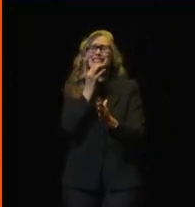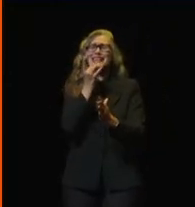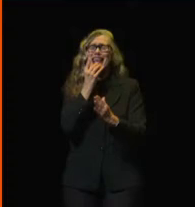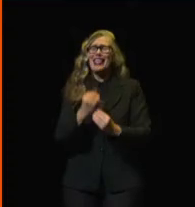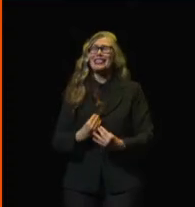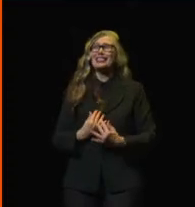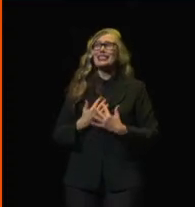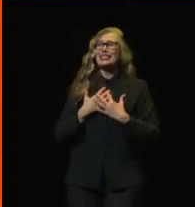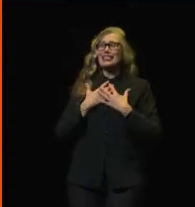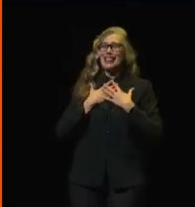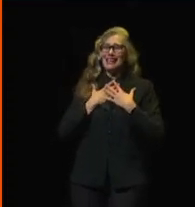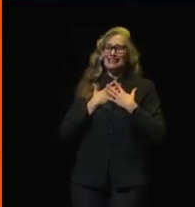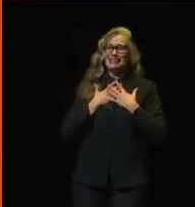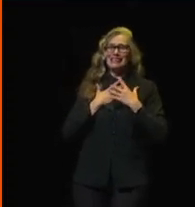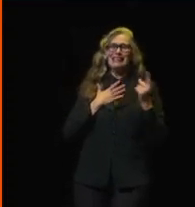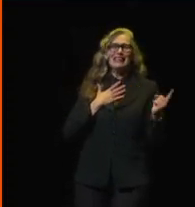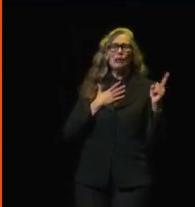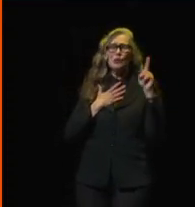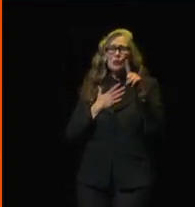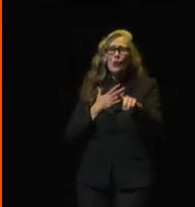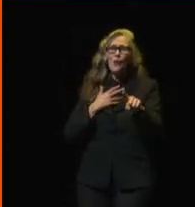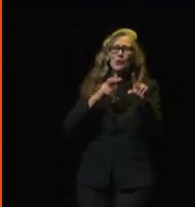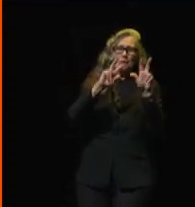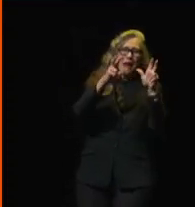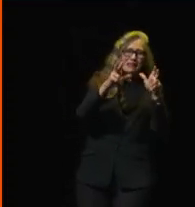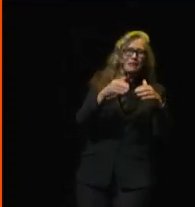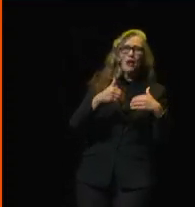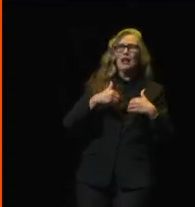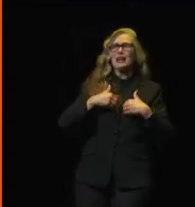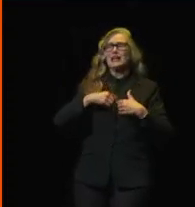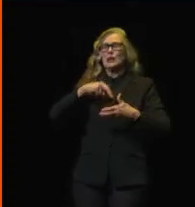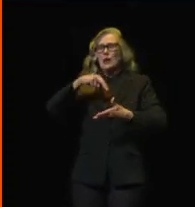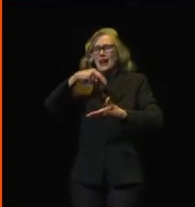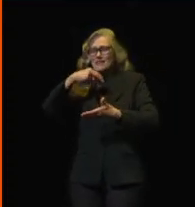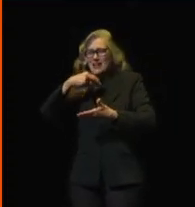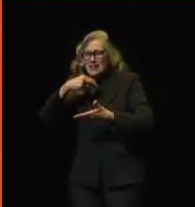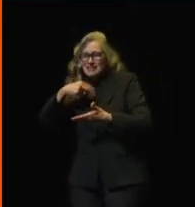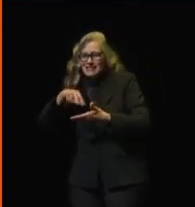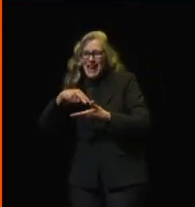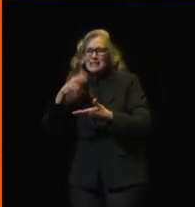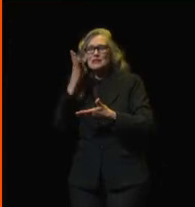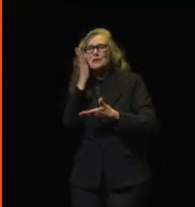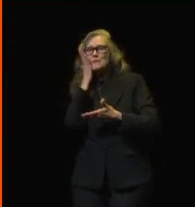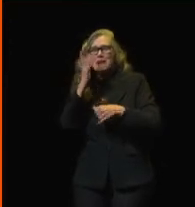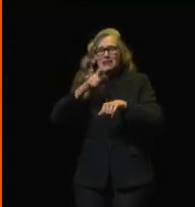more living room dance party with Willow. Bedtime dance time, as we called it.